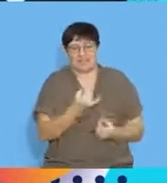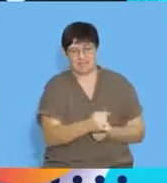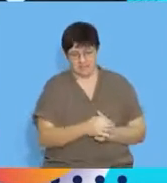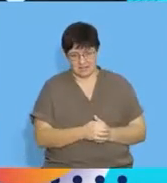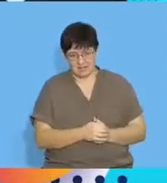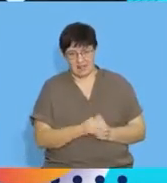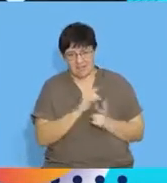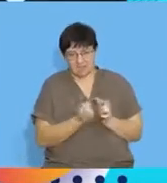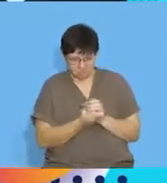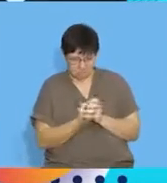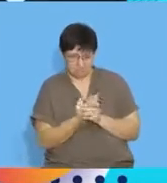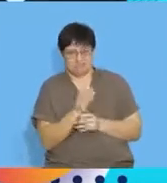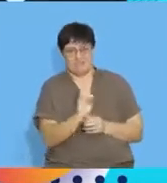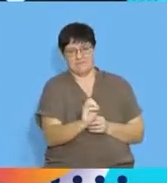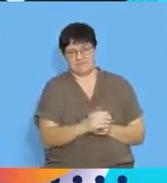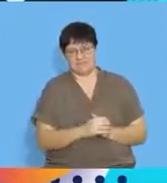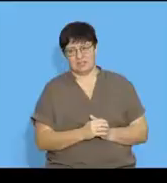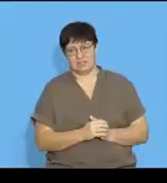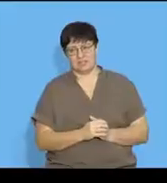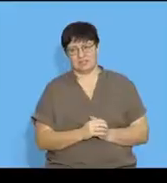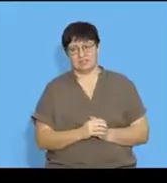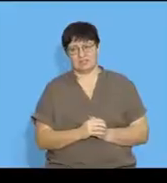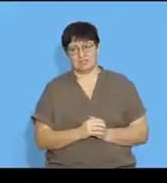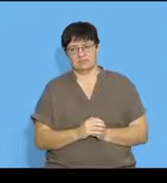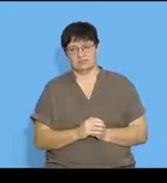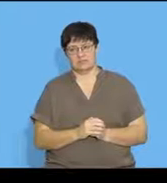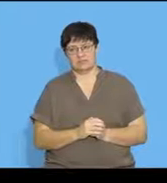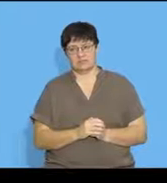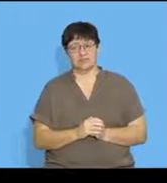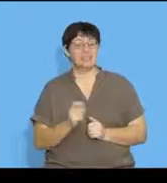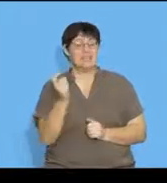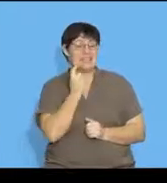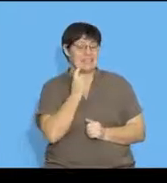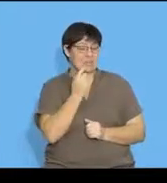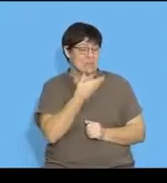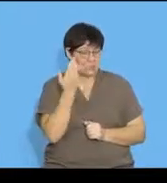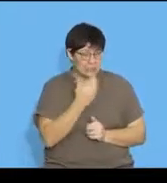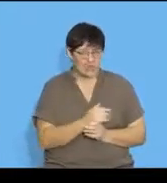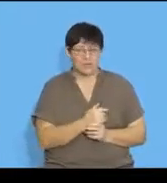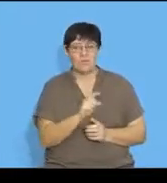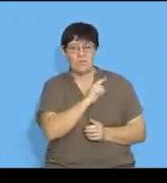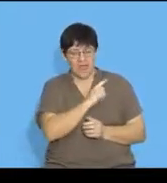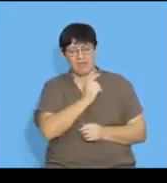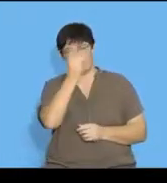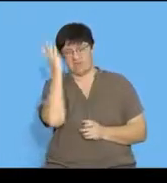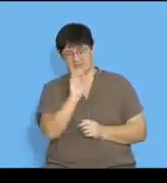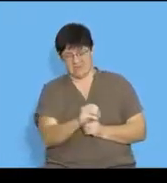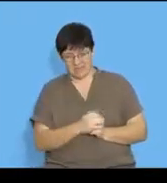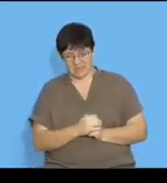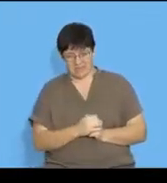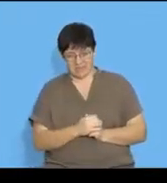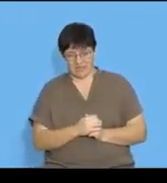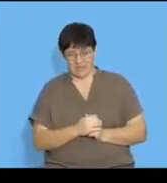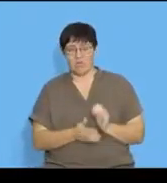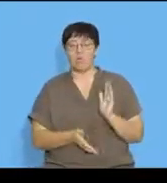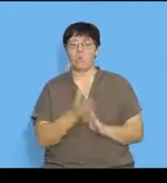fungus is there. Right, something that's not very easy to do, because I know you sometimes forget, but if you do go to